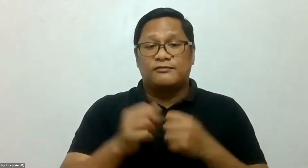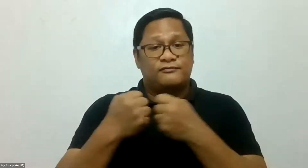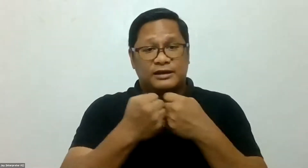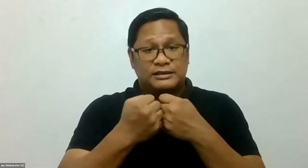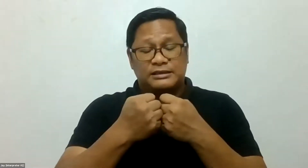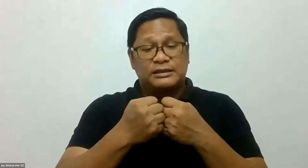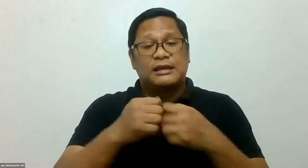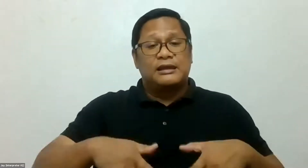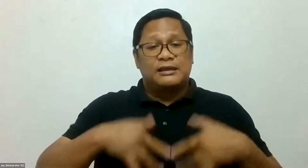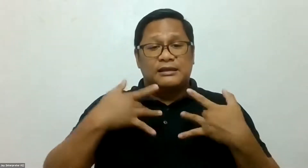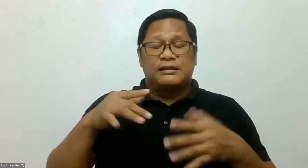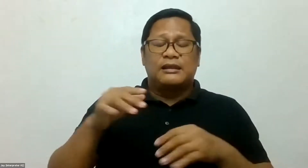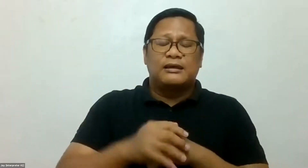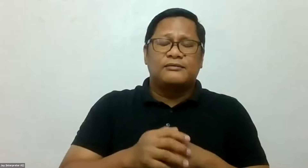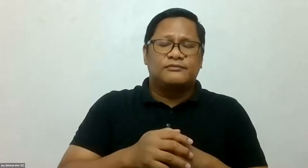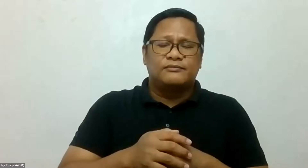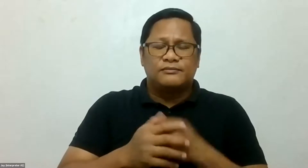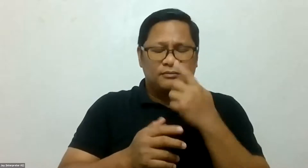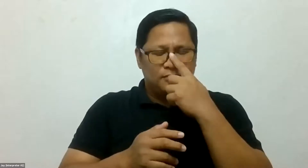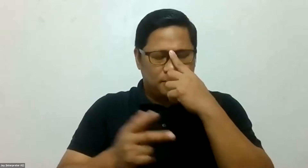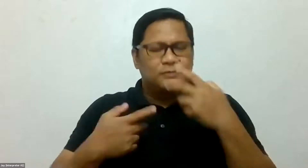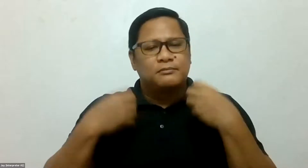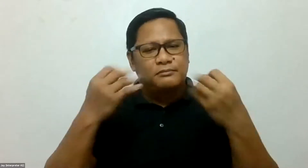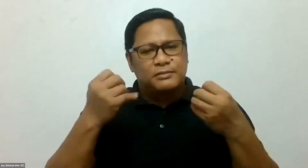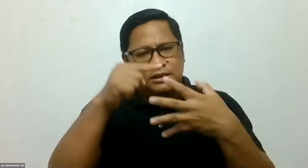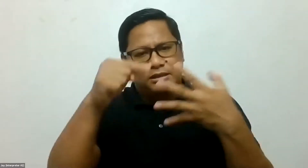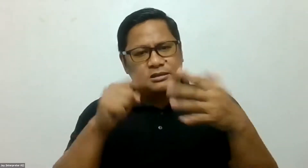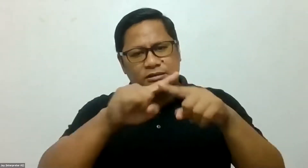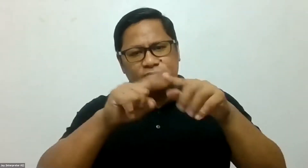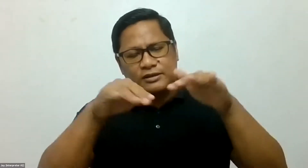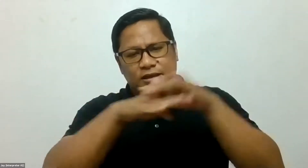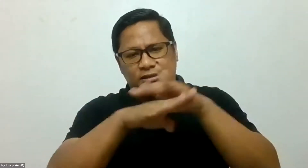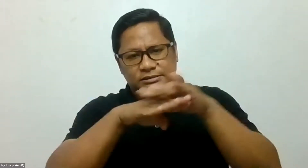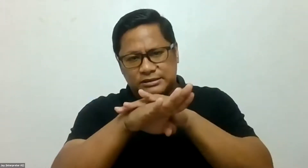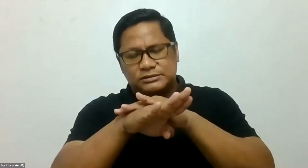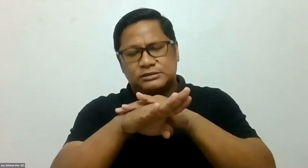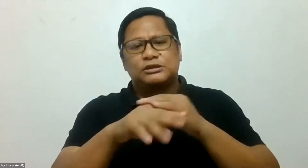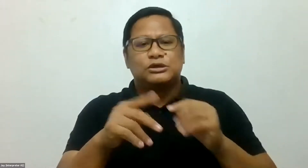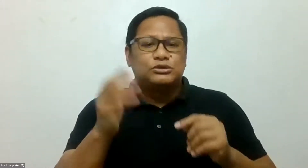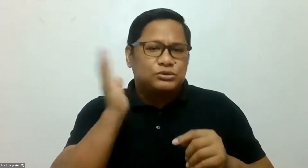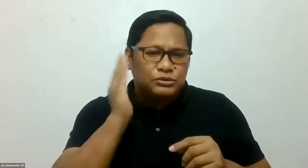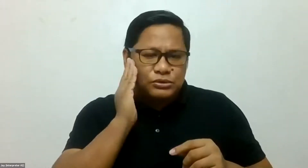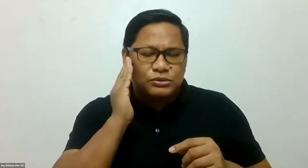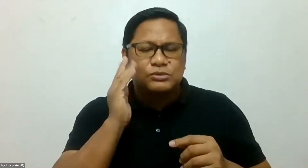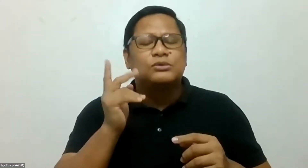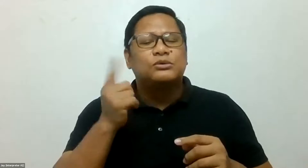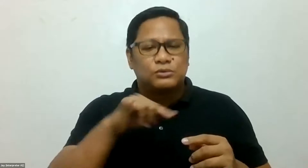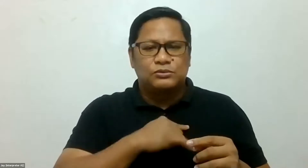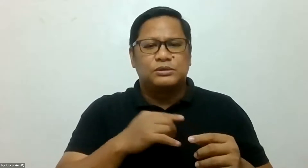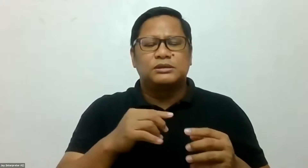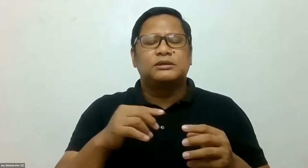is not just about medicines and treatment. There are so many other aspects to consider. As such, we also want to bring